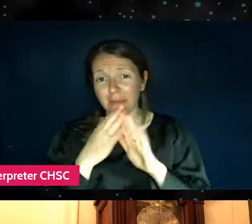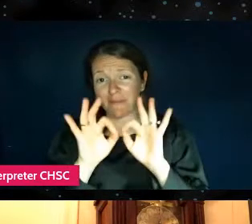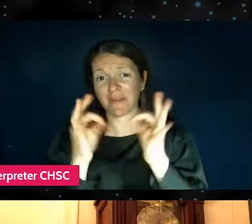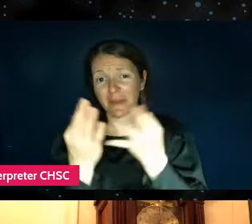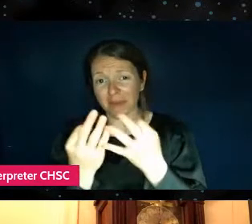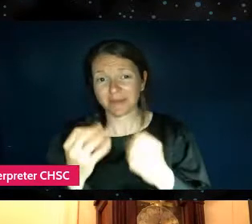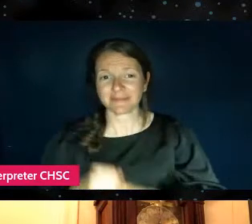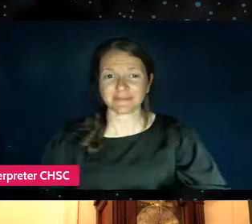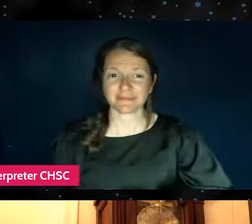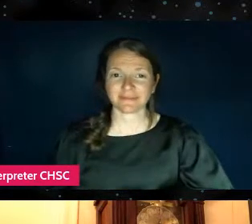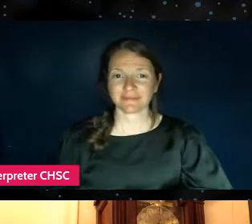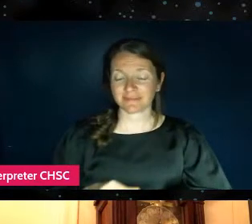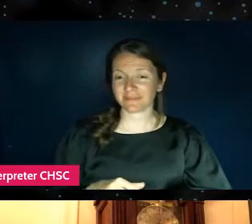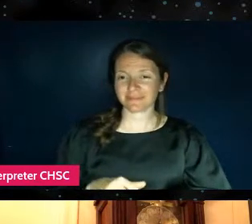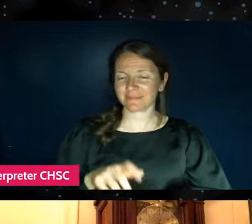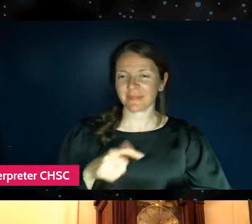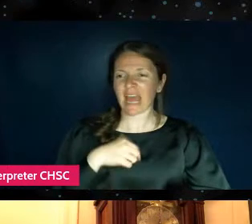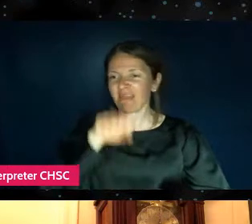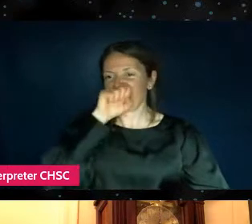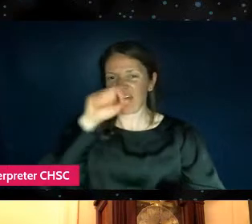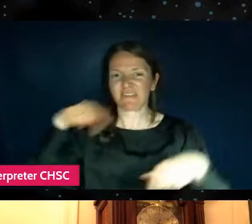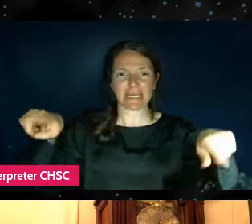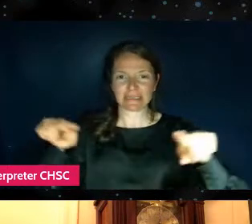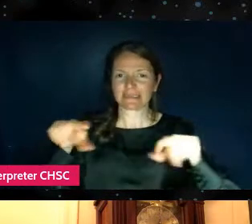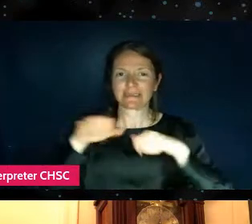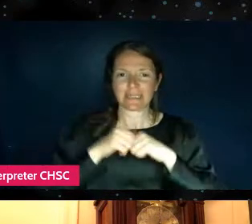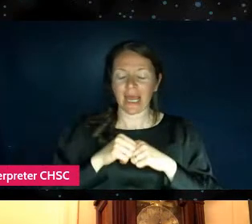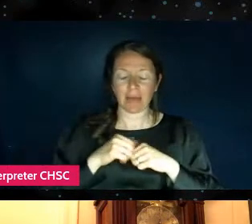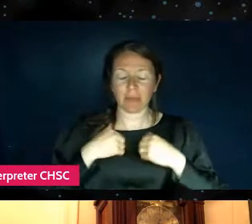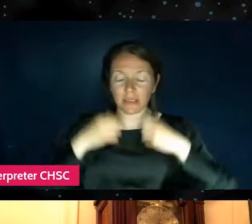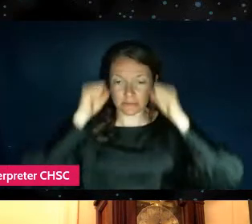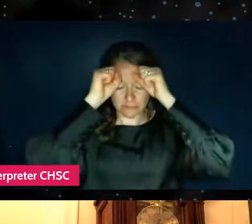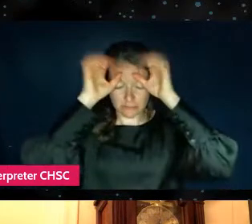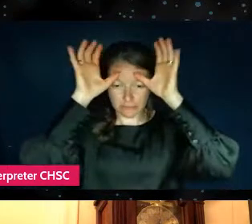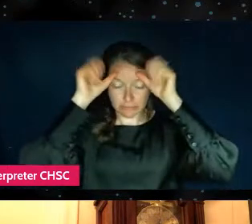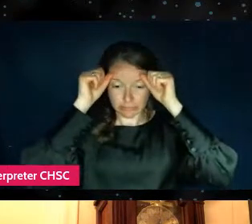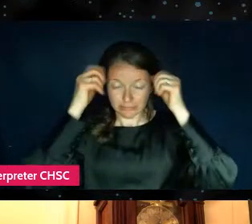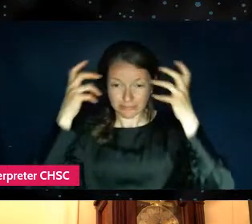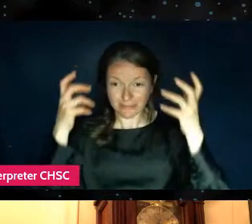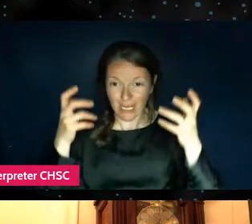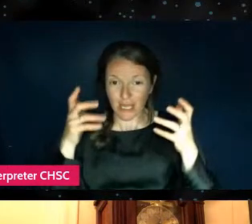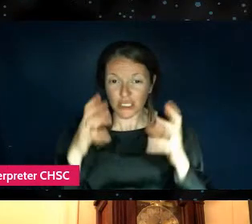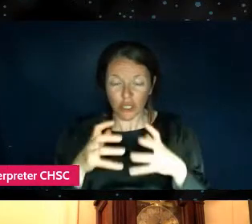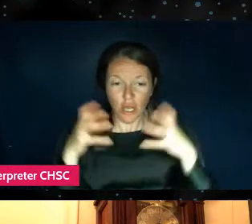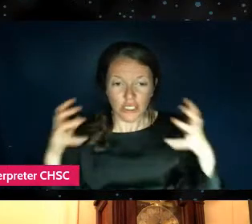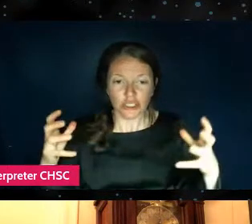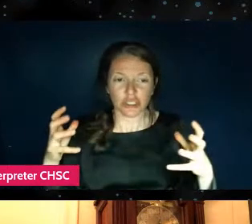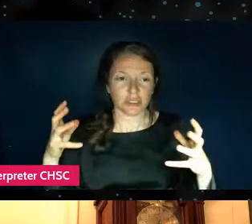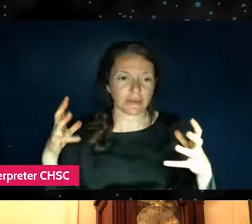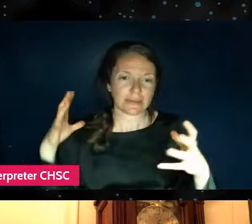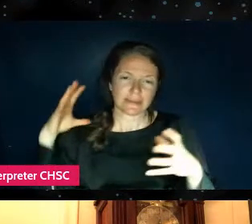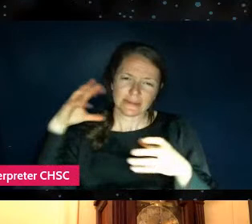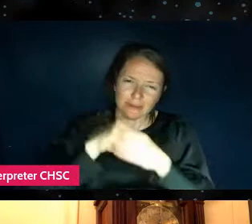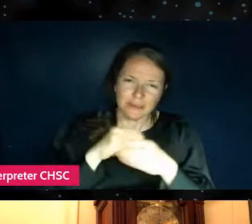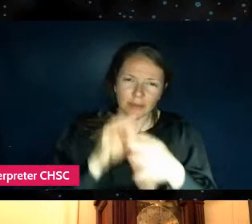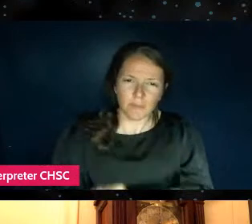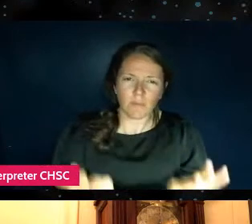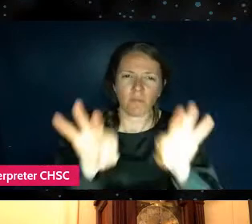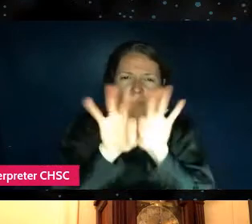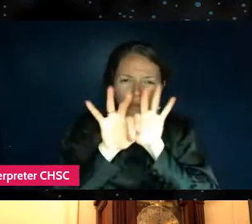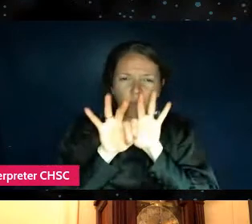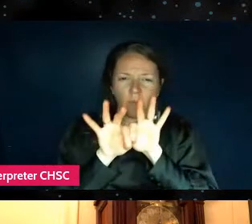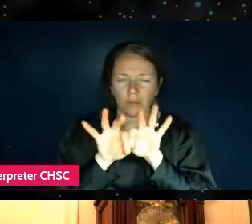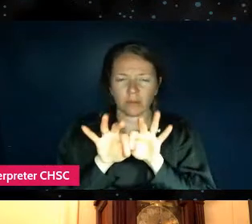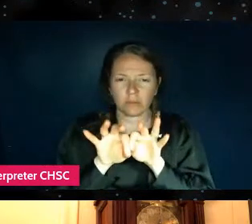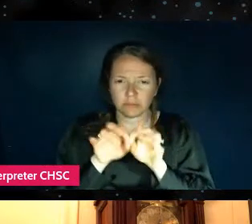I love this. I mean, this is just such, I can't get over like what a contribution this is, because, you know, there's still